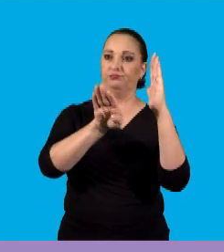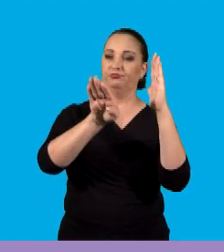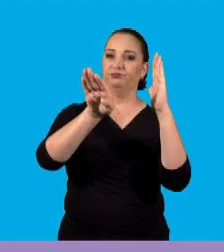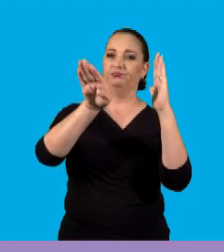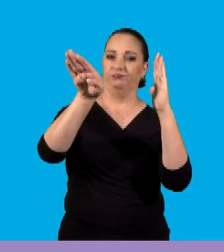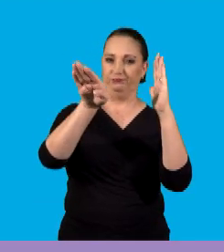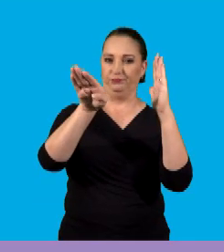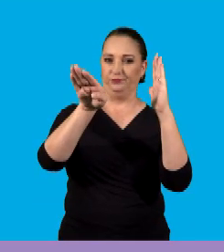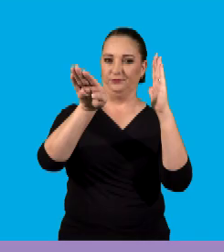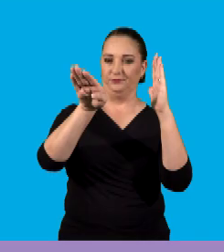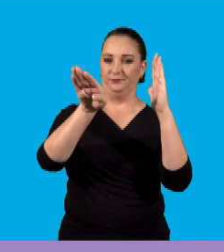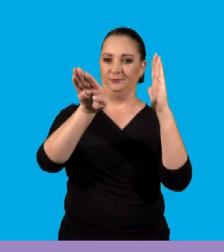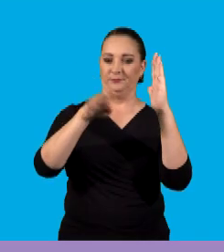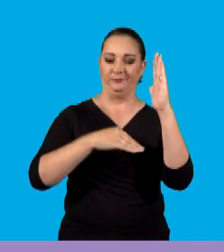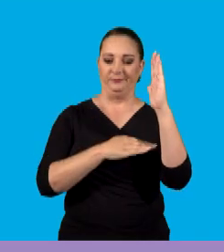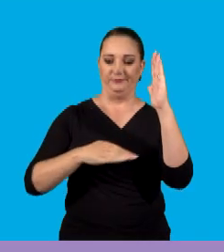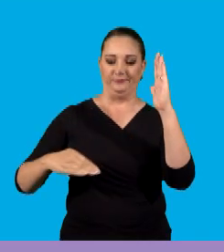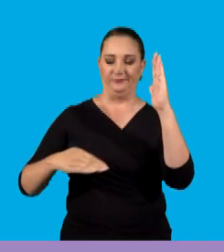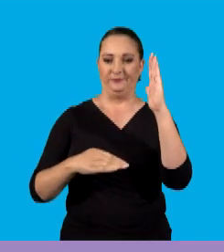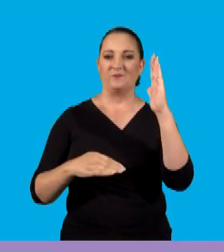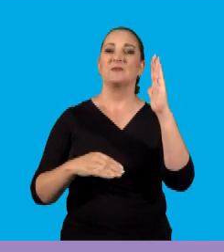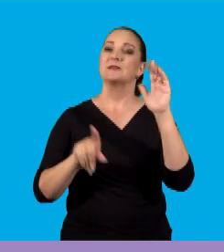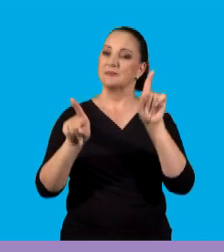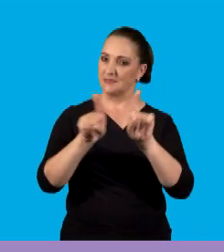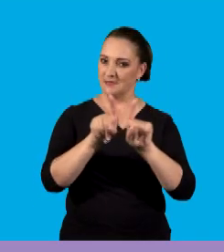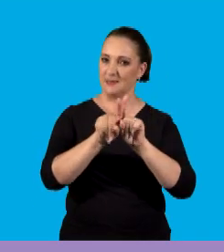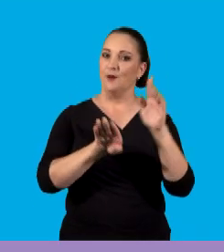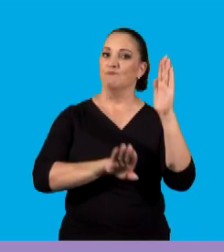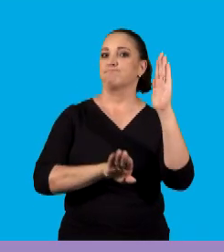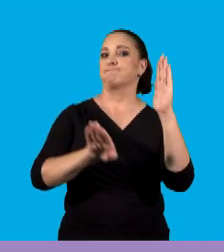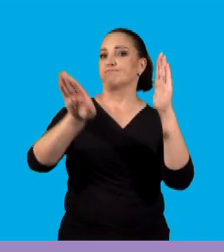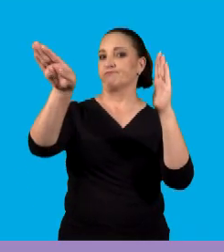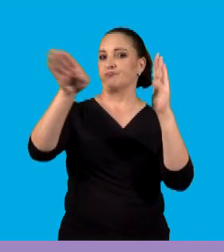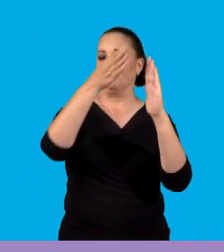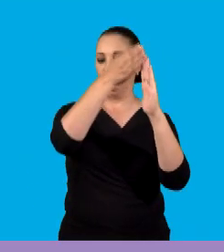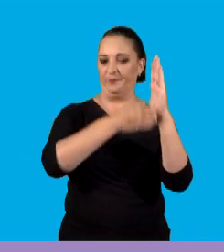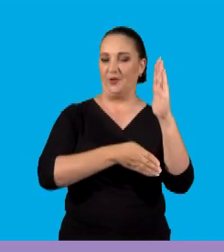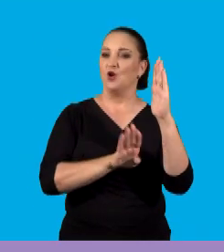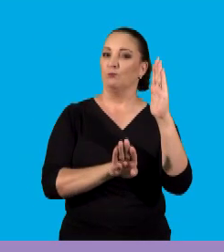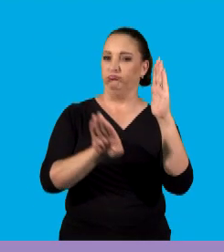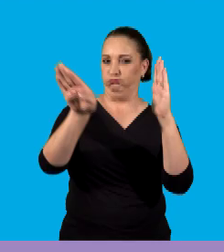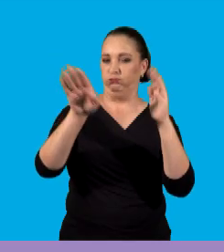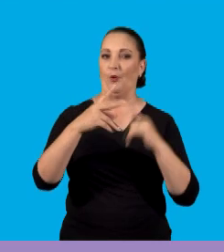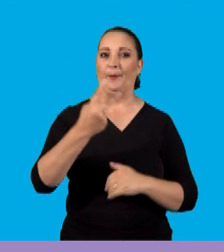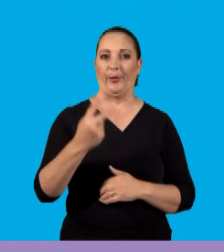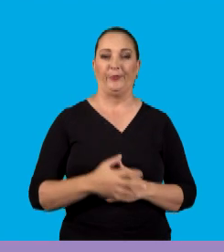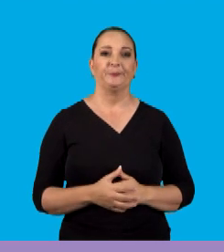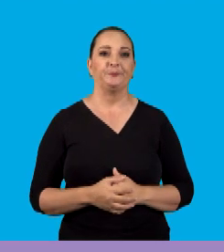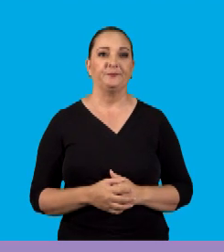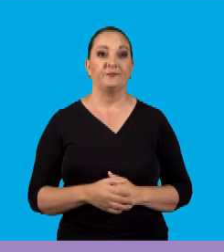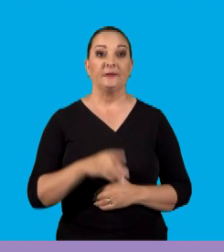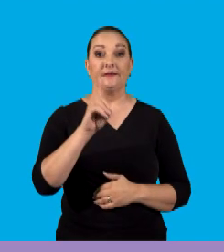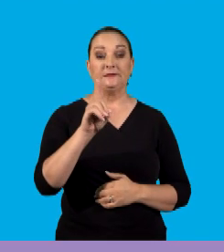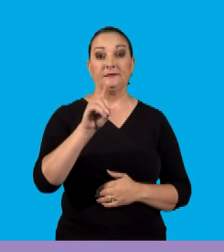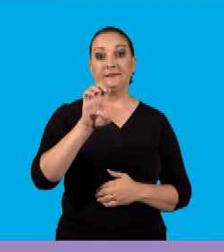the vertical values are increasing as the horizontal values are also increasing. Then we're